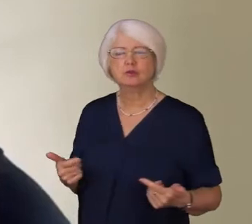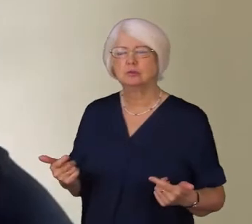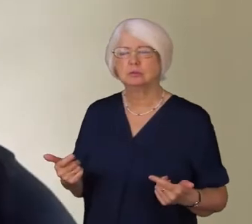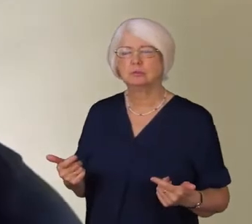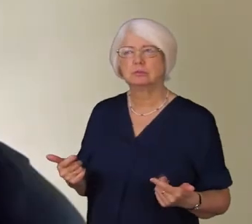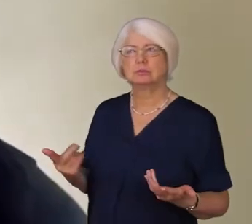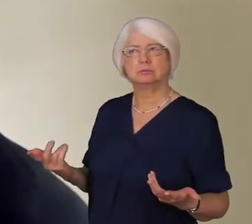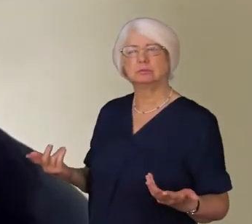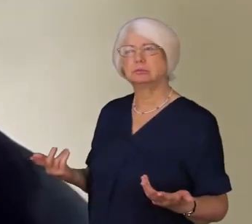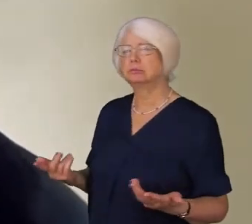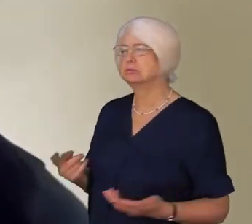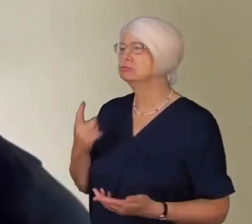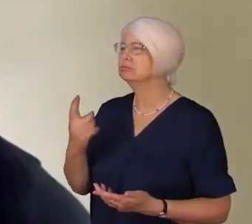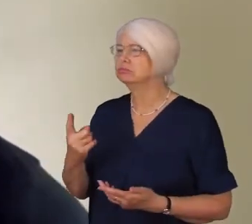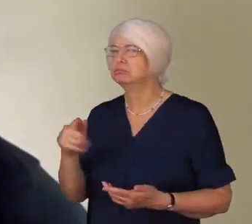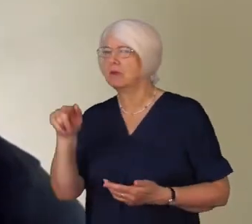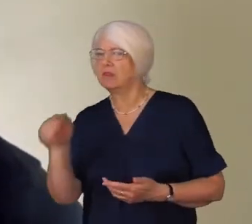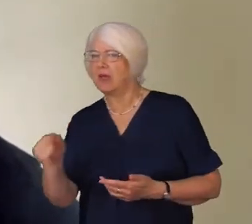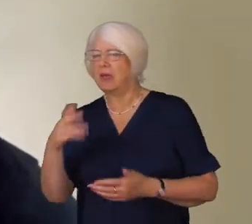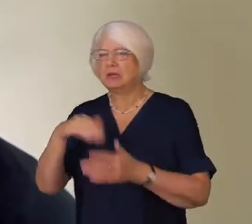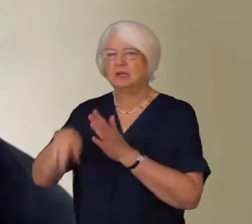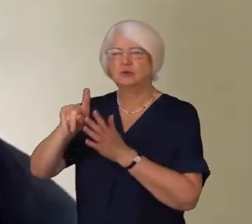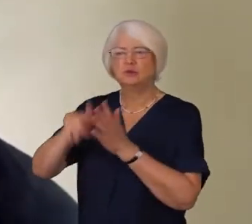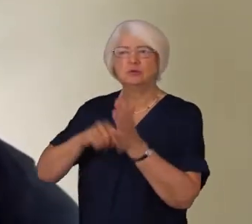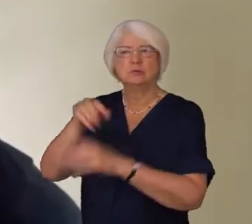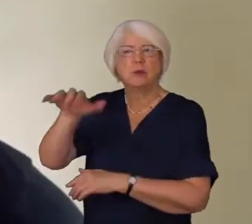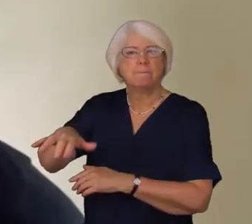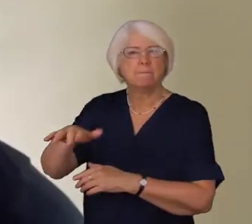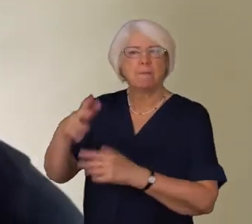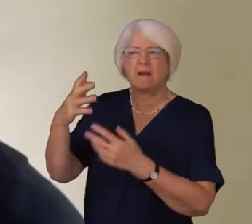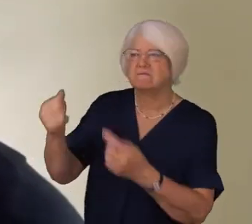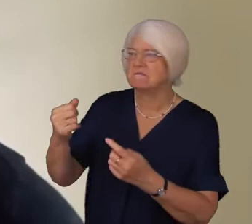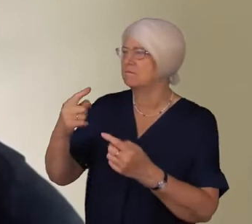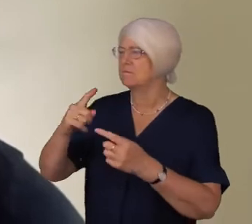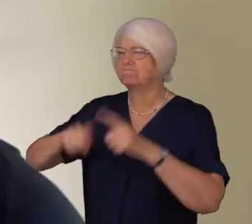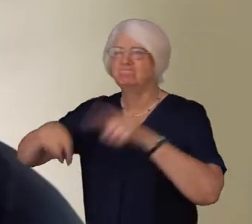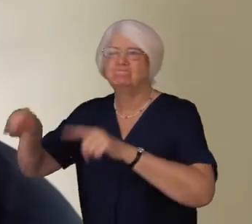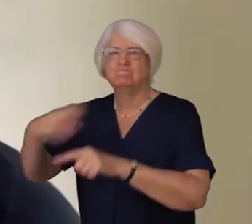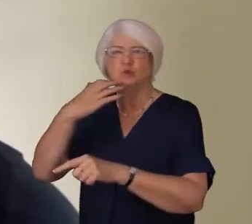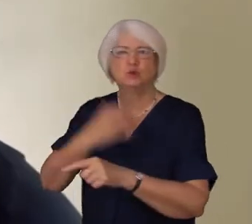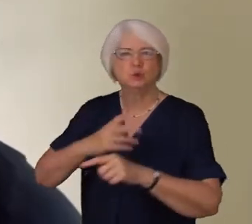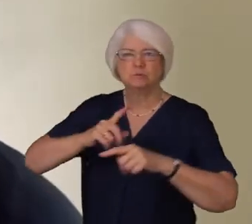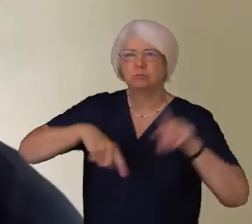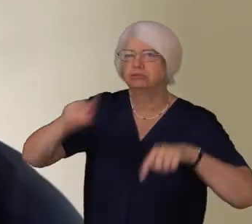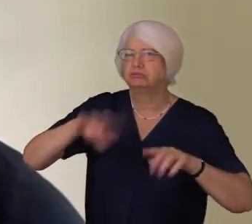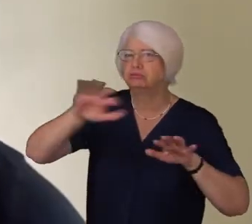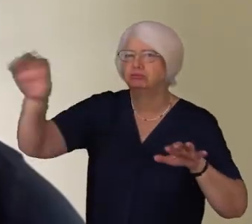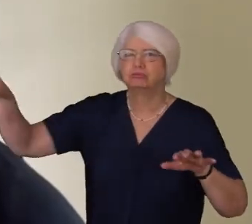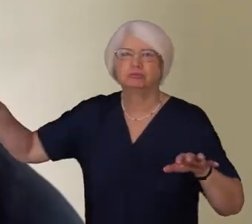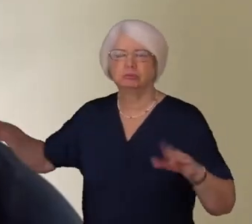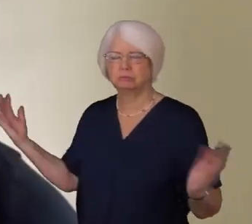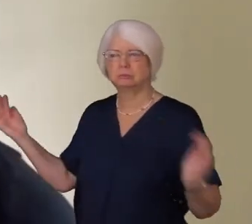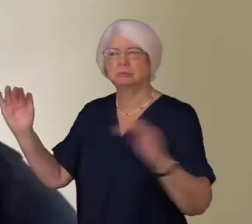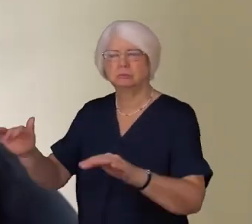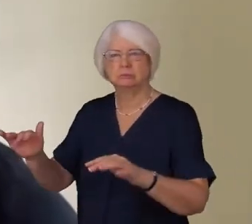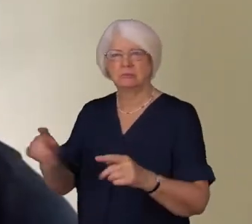ability. Now there are devout Jews from every nation under heaven living in Jerusalem. And at this sound, the crowd gathered